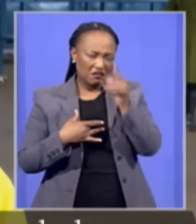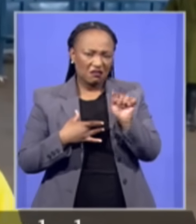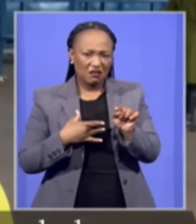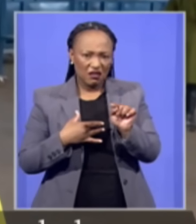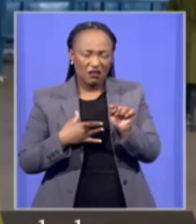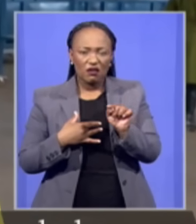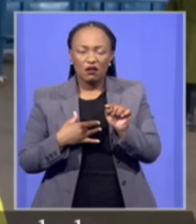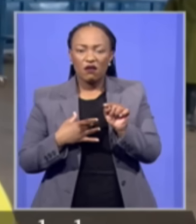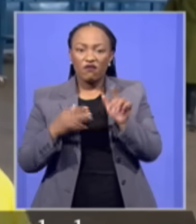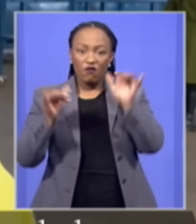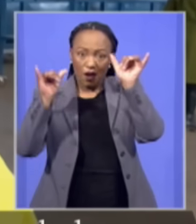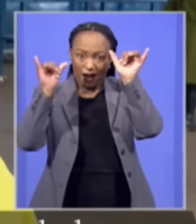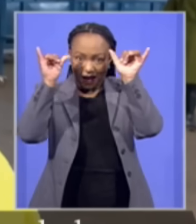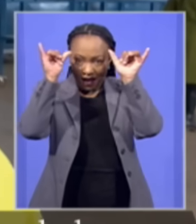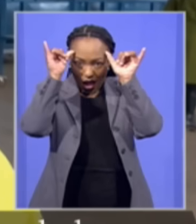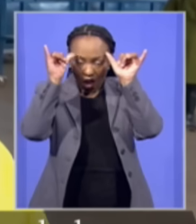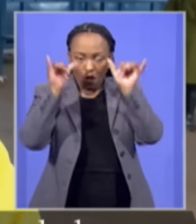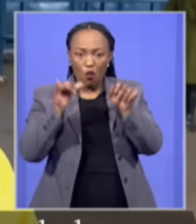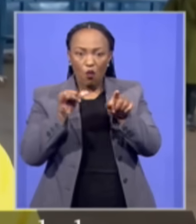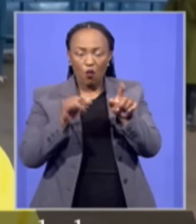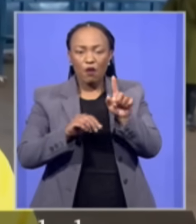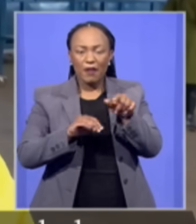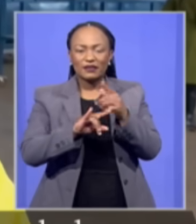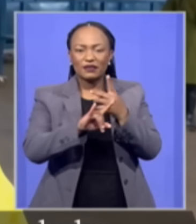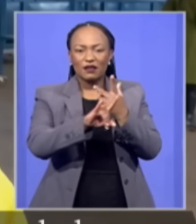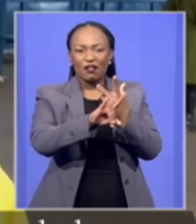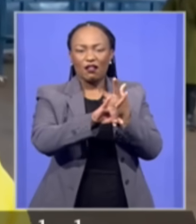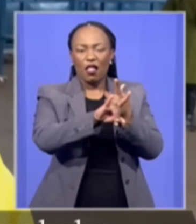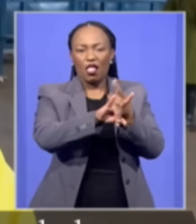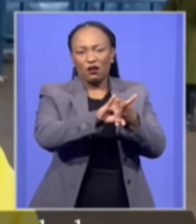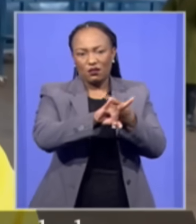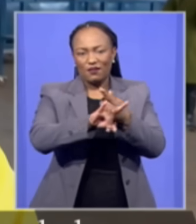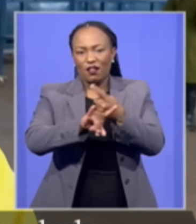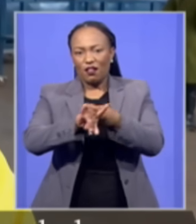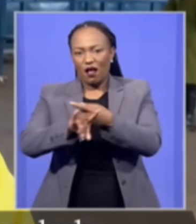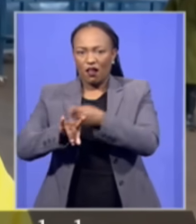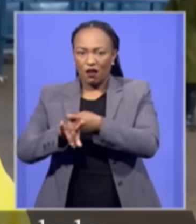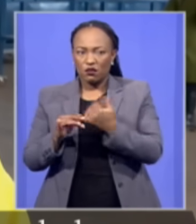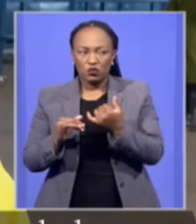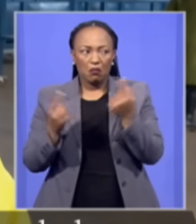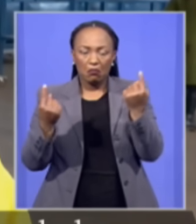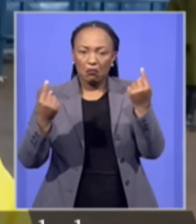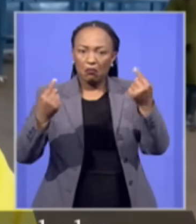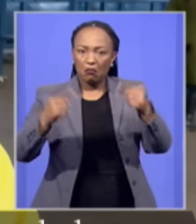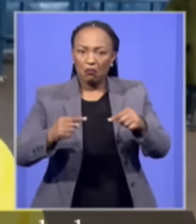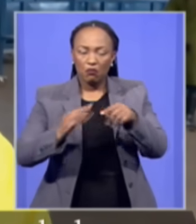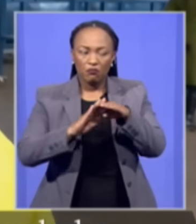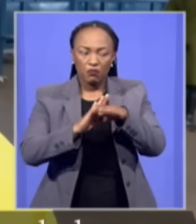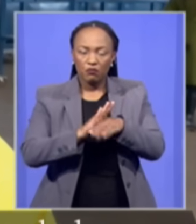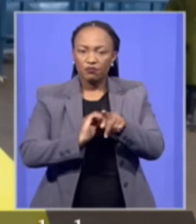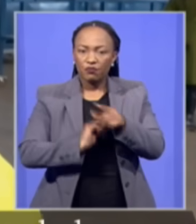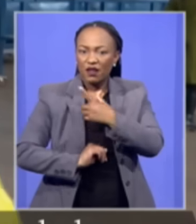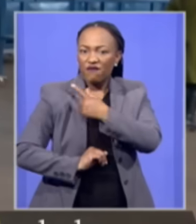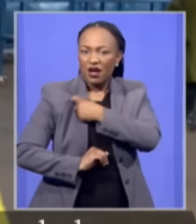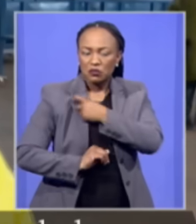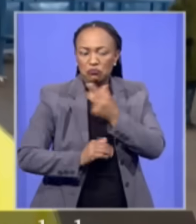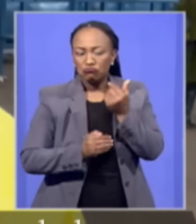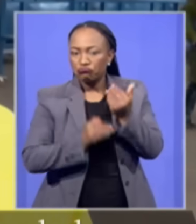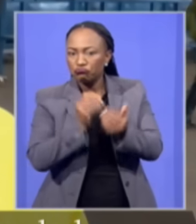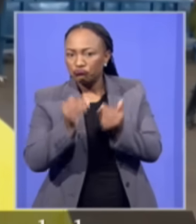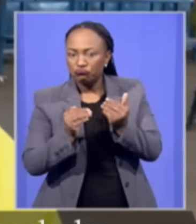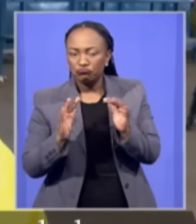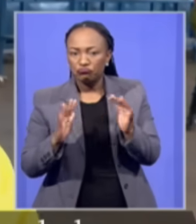re tshwantse re ba vaccinated actually. So ka jeno re tletse bona hore program ya vaccination e tsamaya jwang,